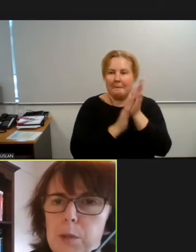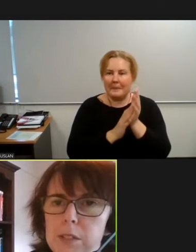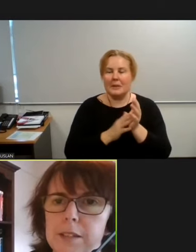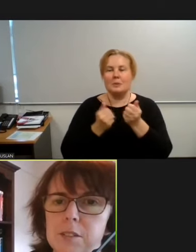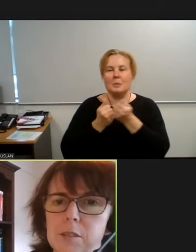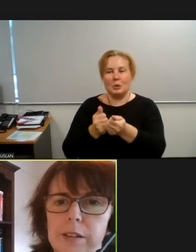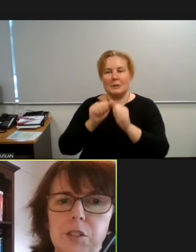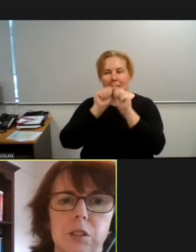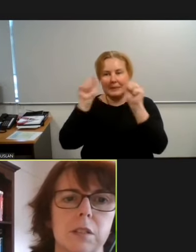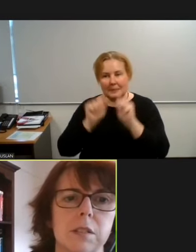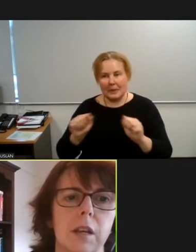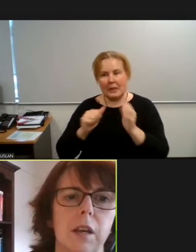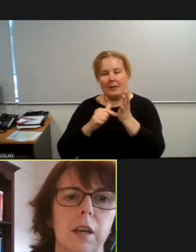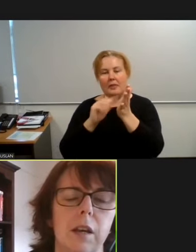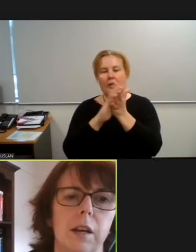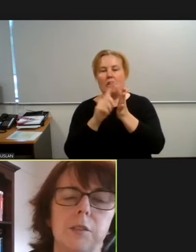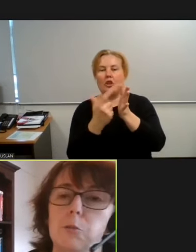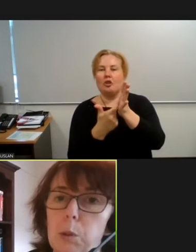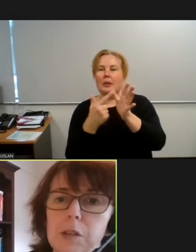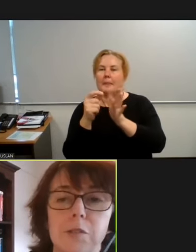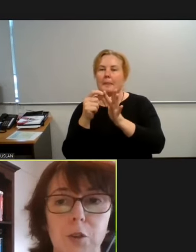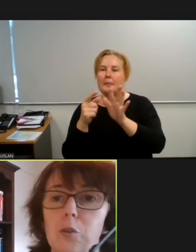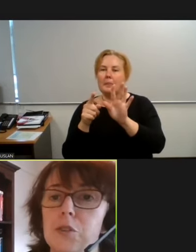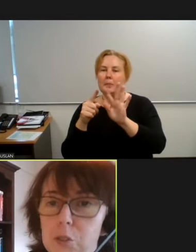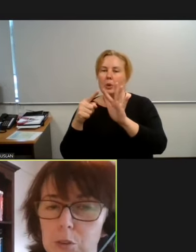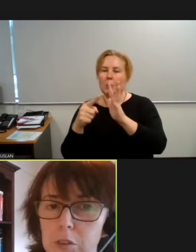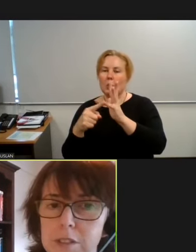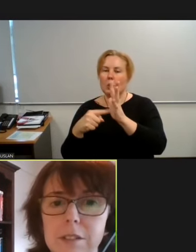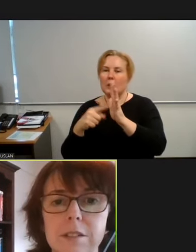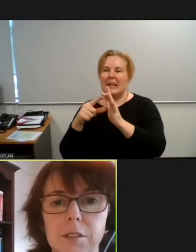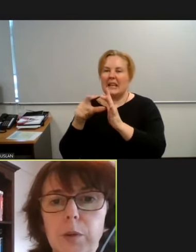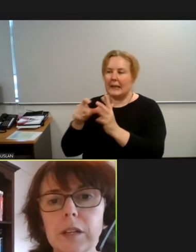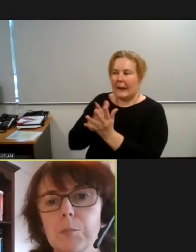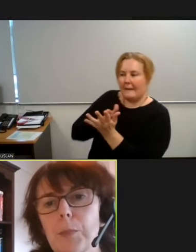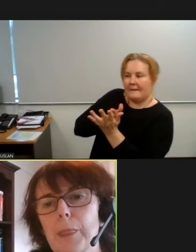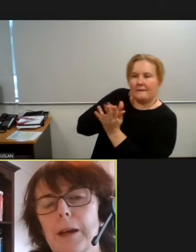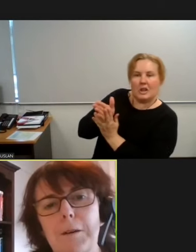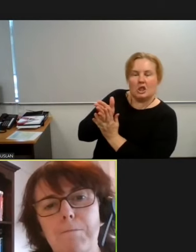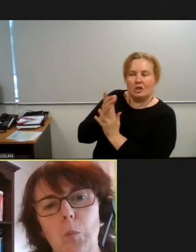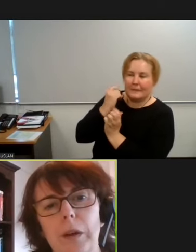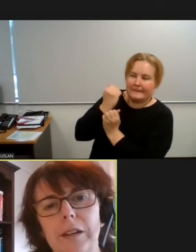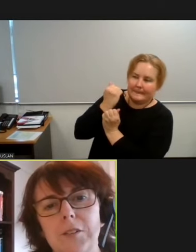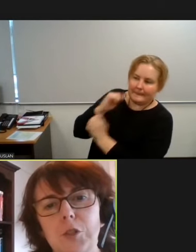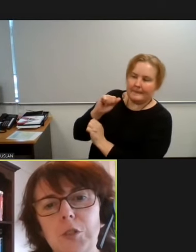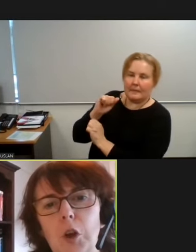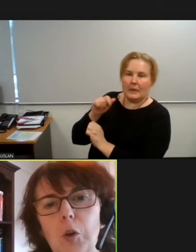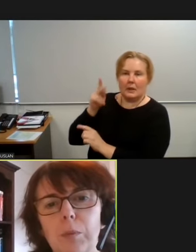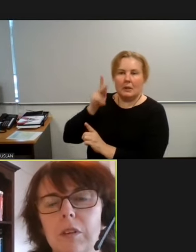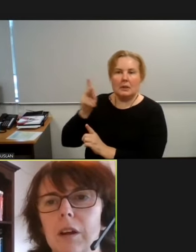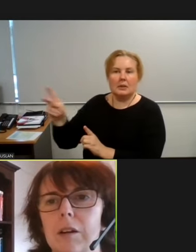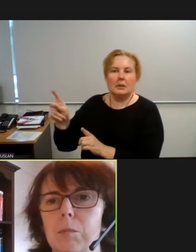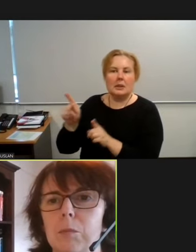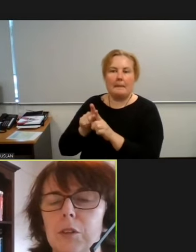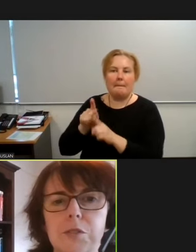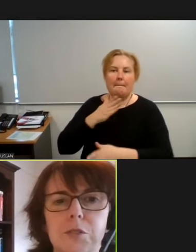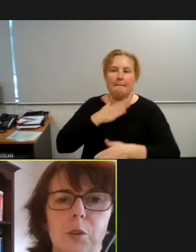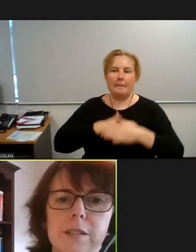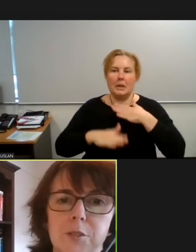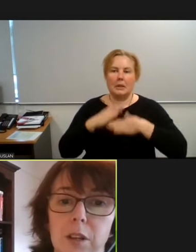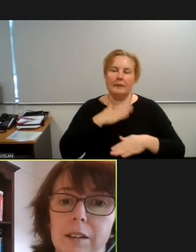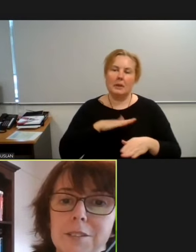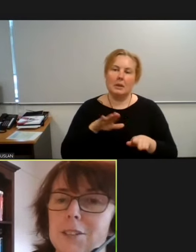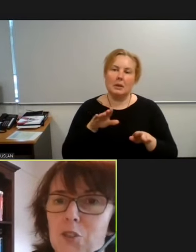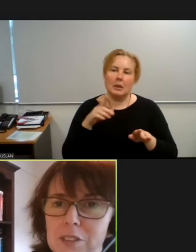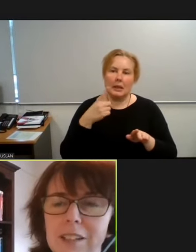and therapeutic interventions. And the rollout of the Orange Door is continuing. We're due to open the Orange Door in